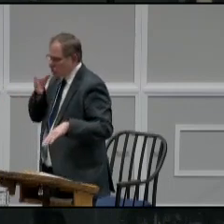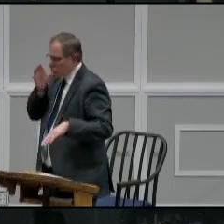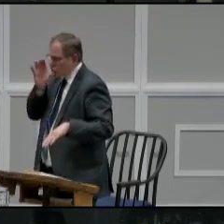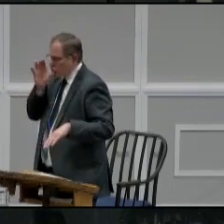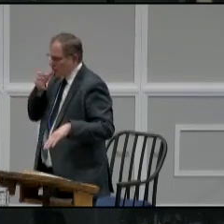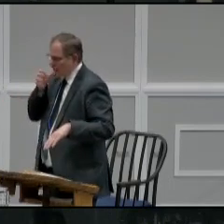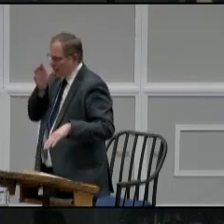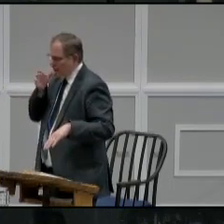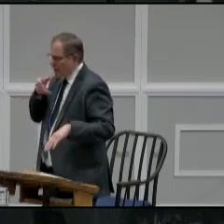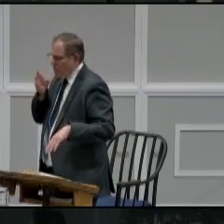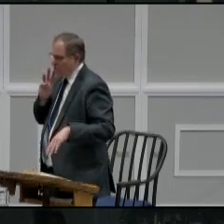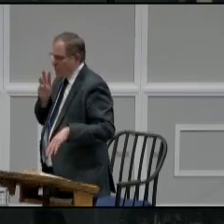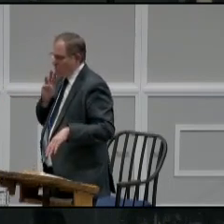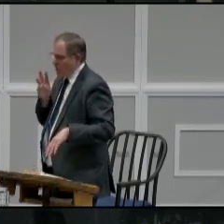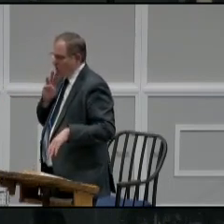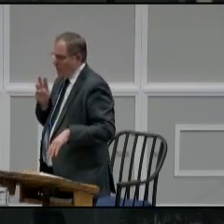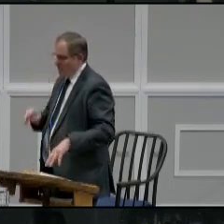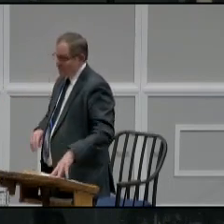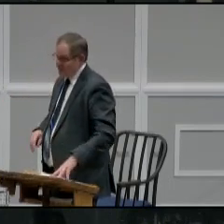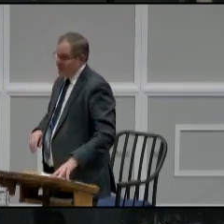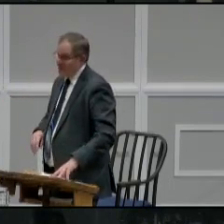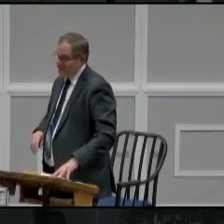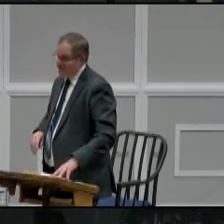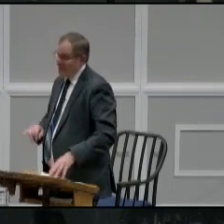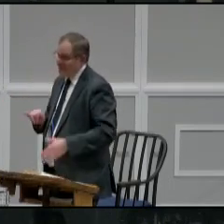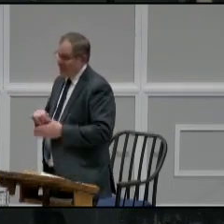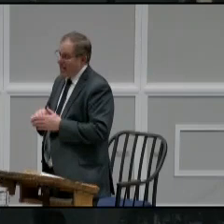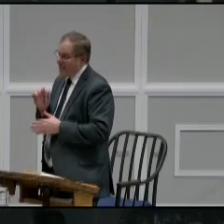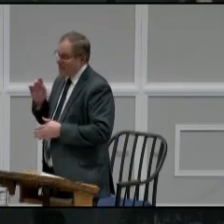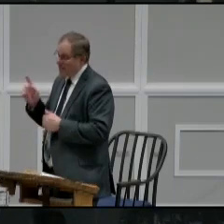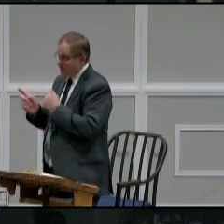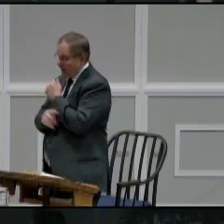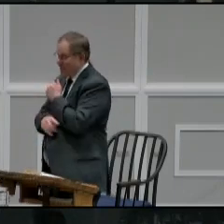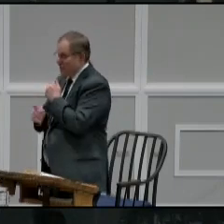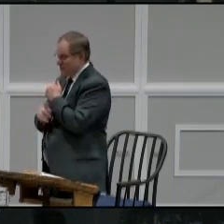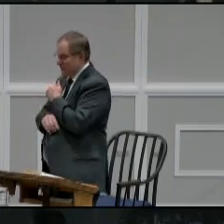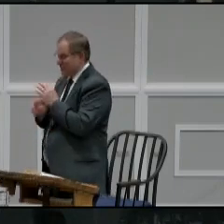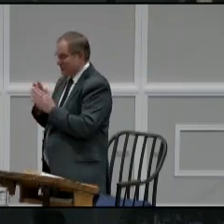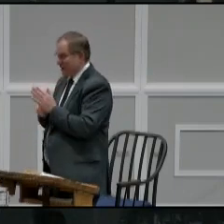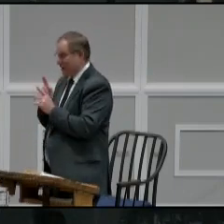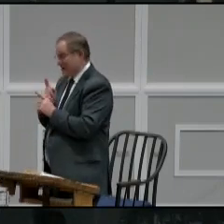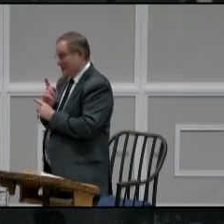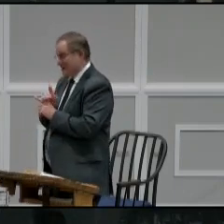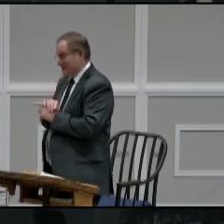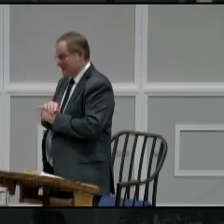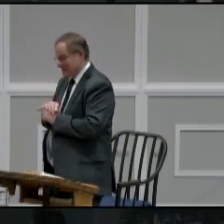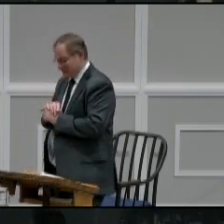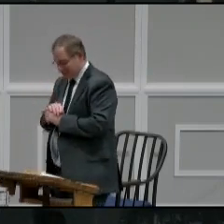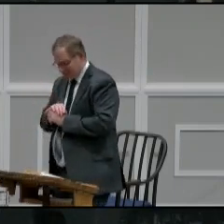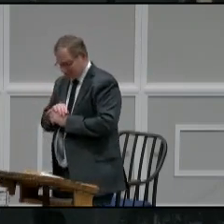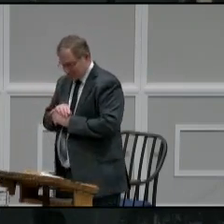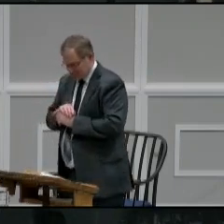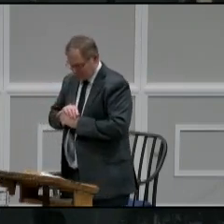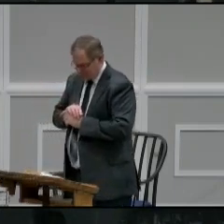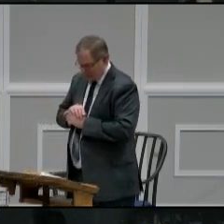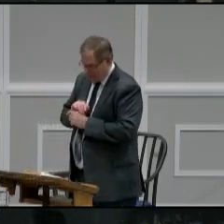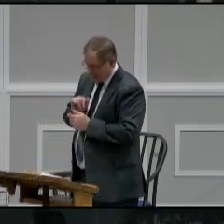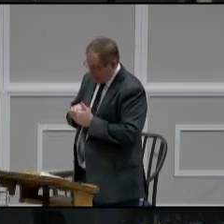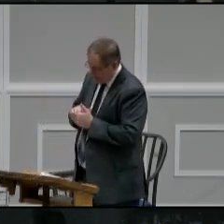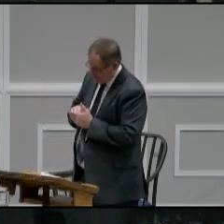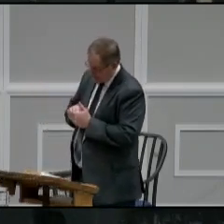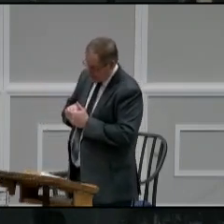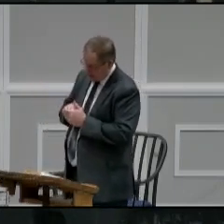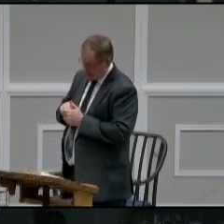We're going to talk about it a little bit tonight, Lord willing. We're going to talk about storms this evening. I encourage you to be back tonight for the Word of God. Talk about storms.